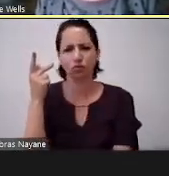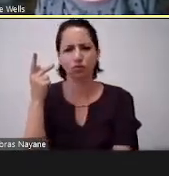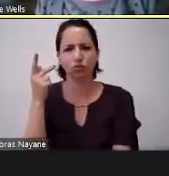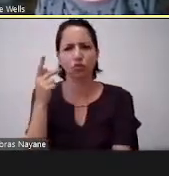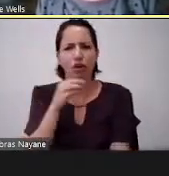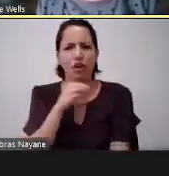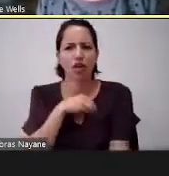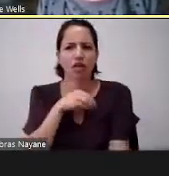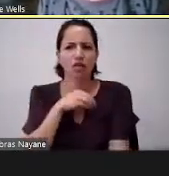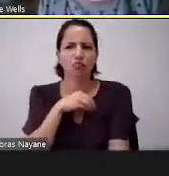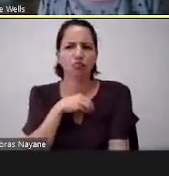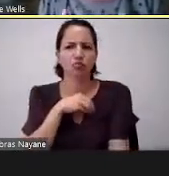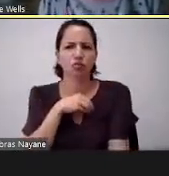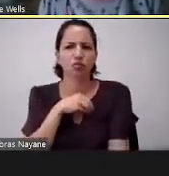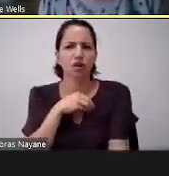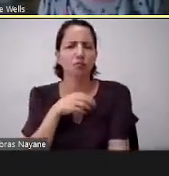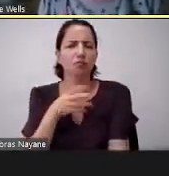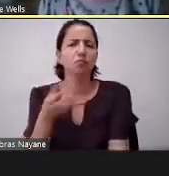£50,000 and £200,000.